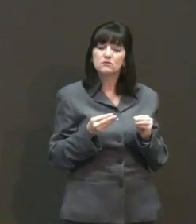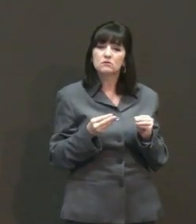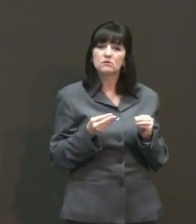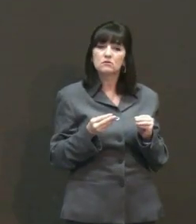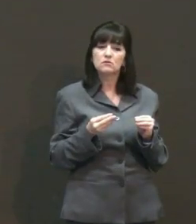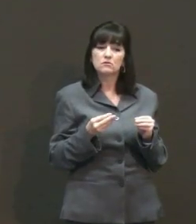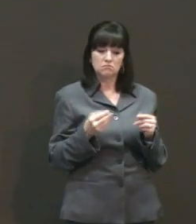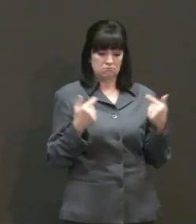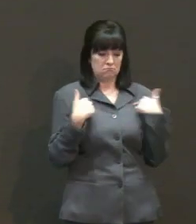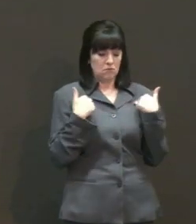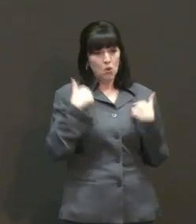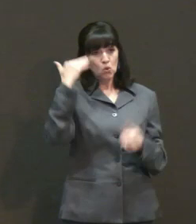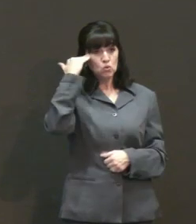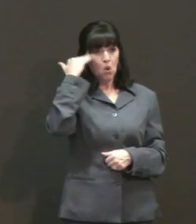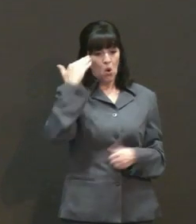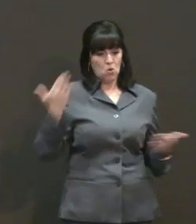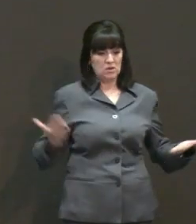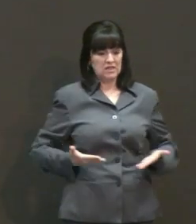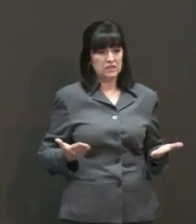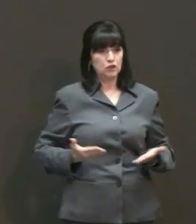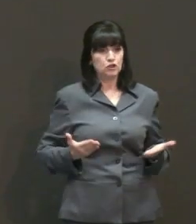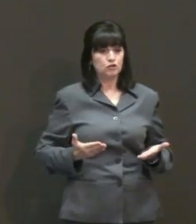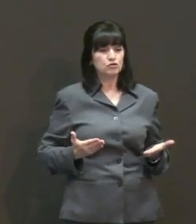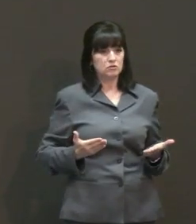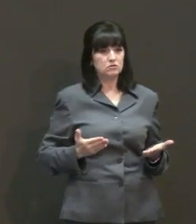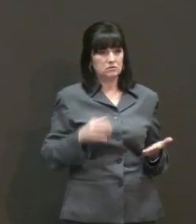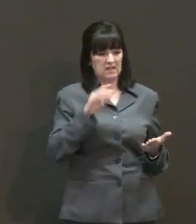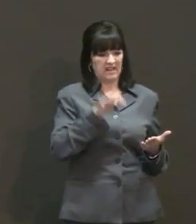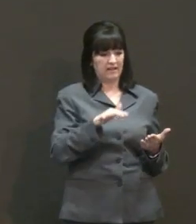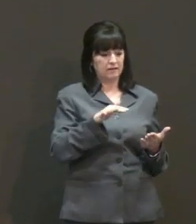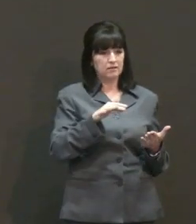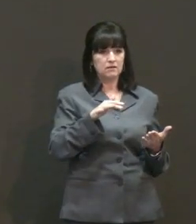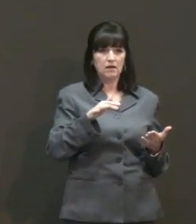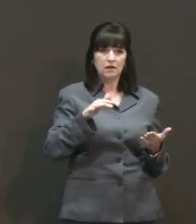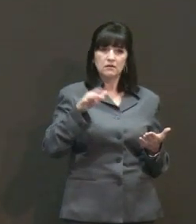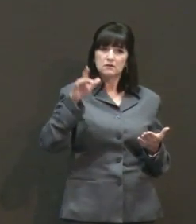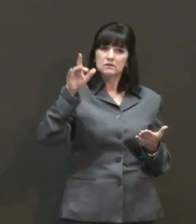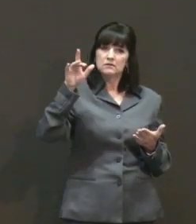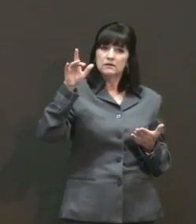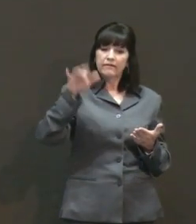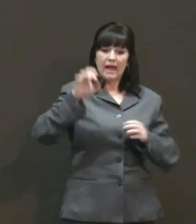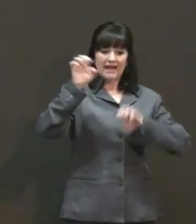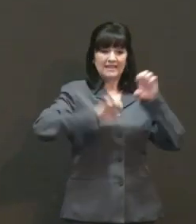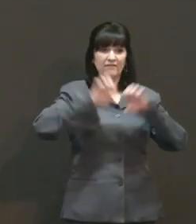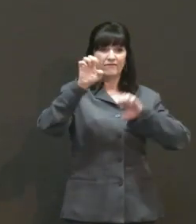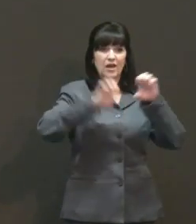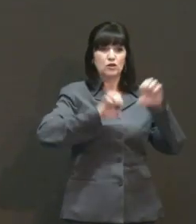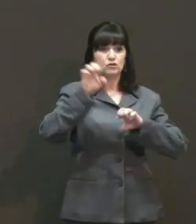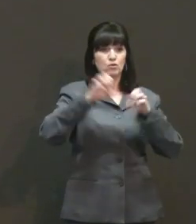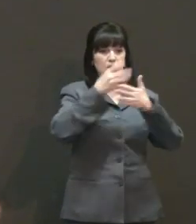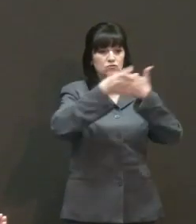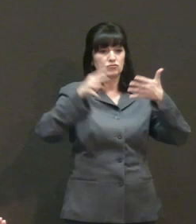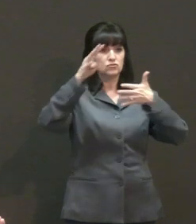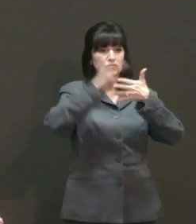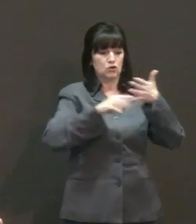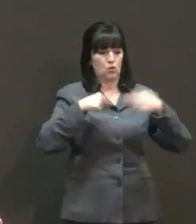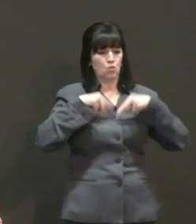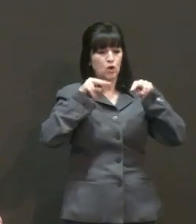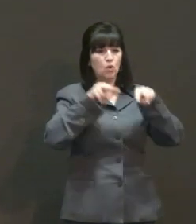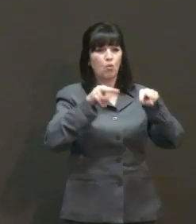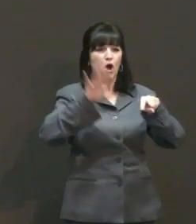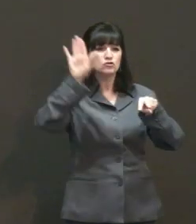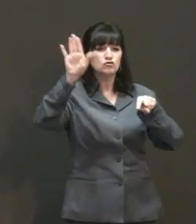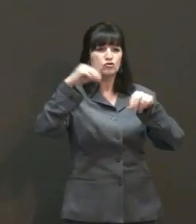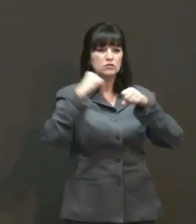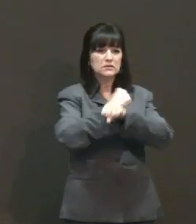the observation that we started off with, that the model from the Institute of Health Metrics and Evaluation, that our peak was yesterday,